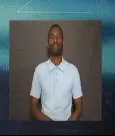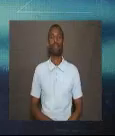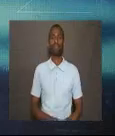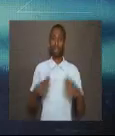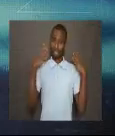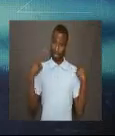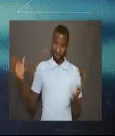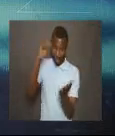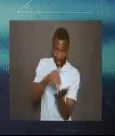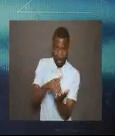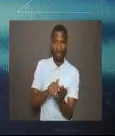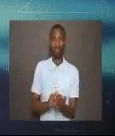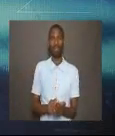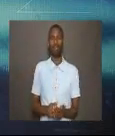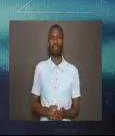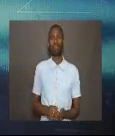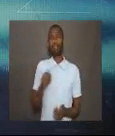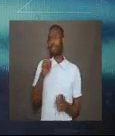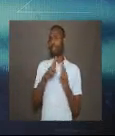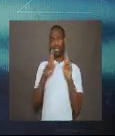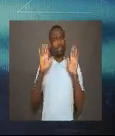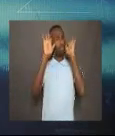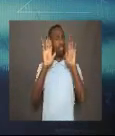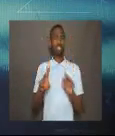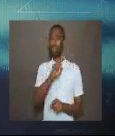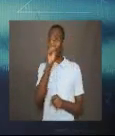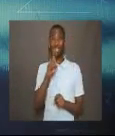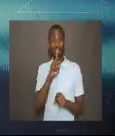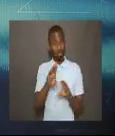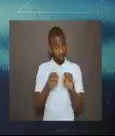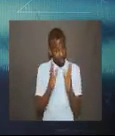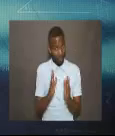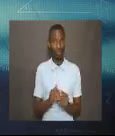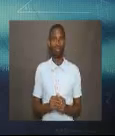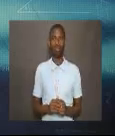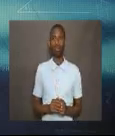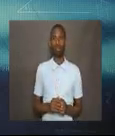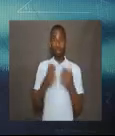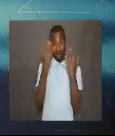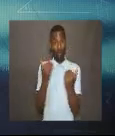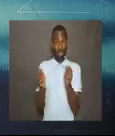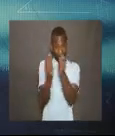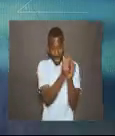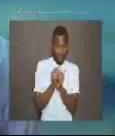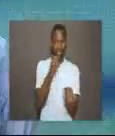Hello again. This was a tricky question, students, so let us go through it